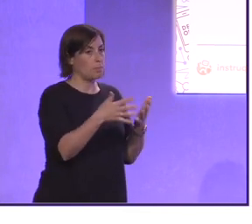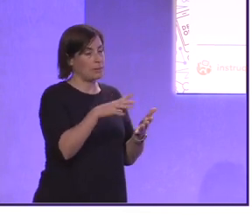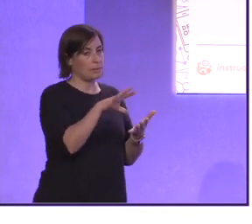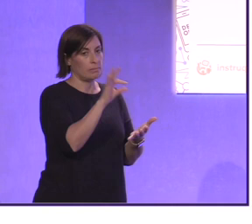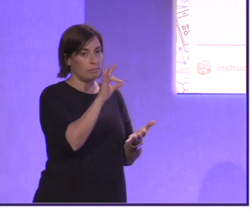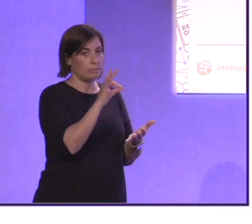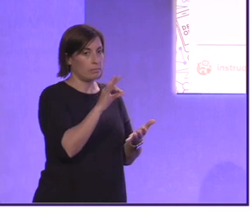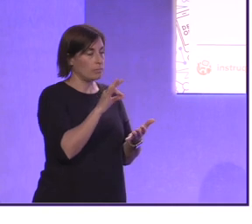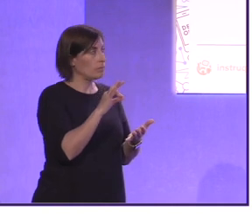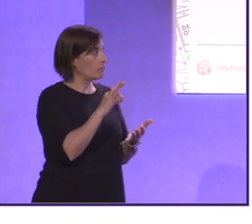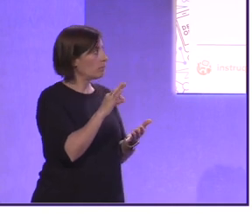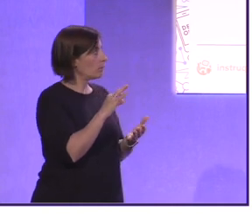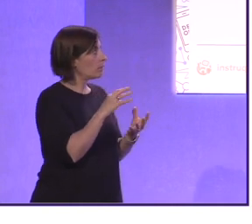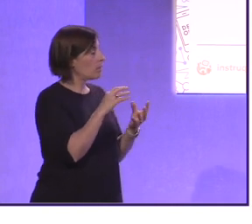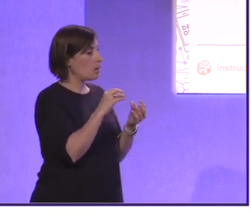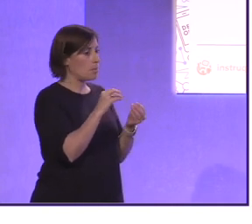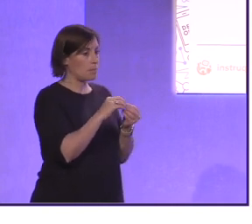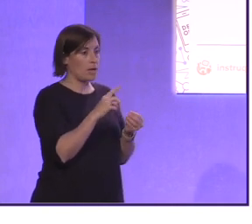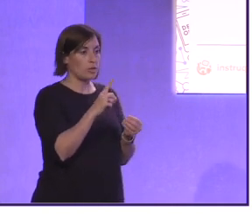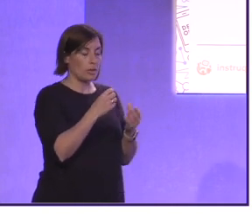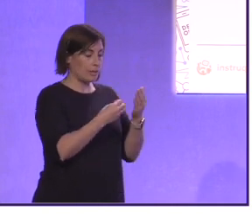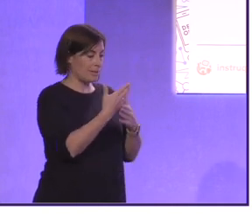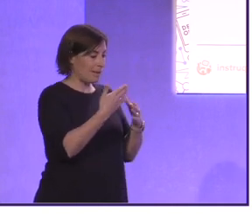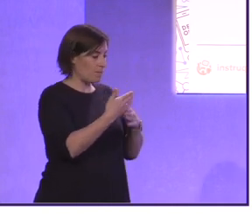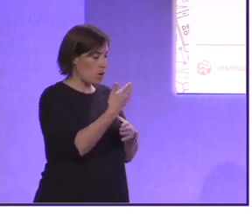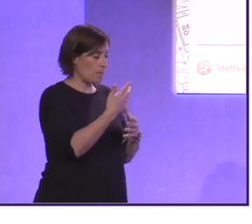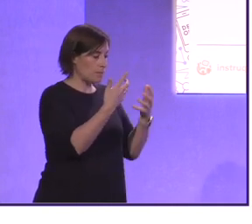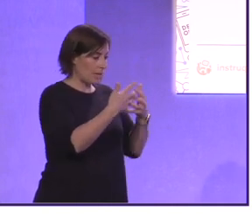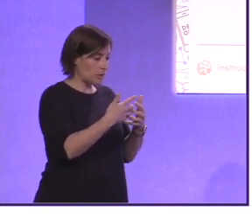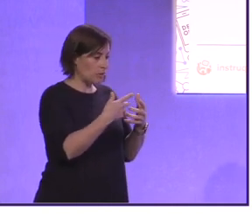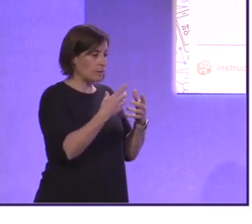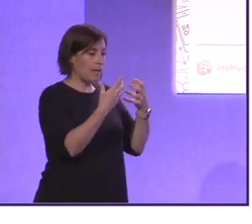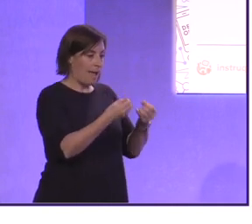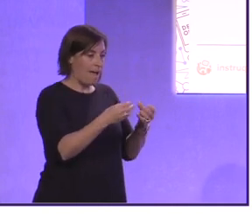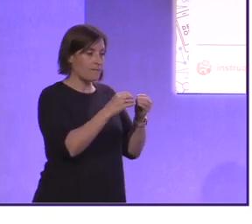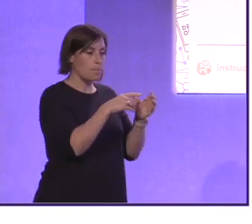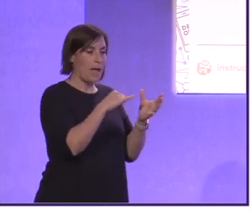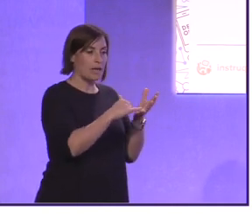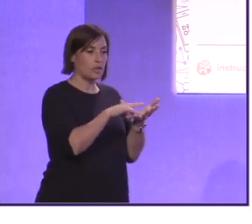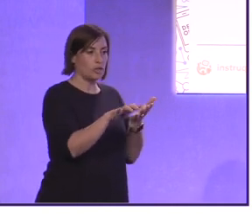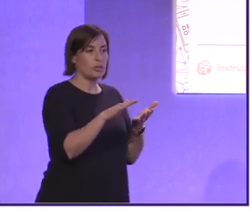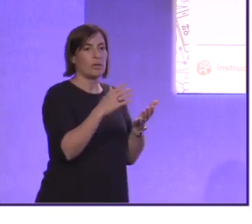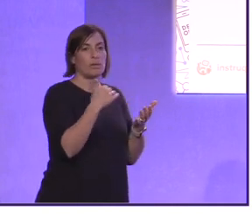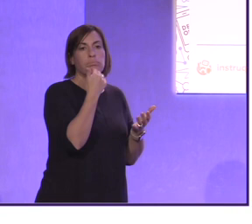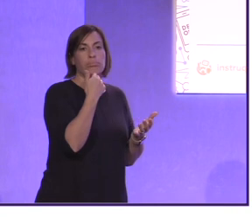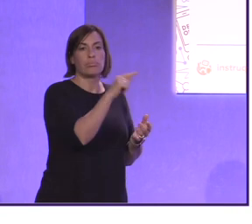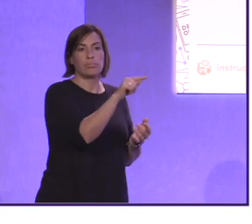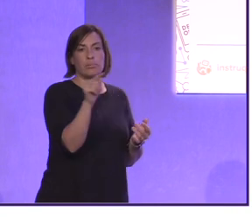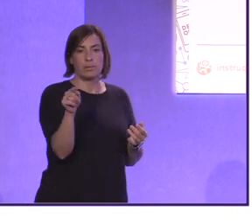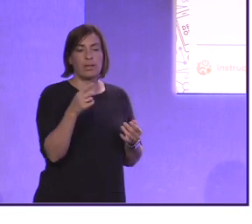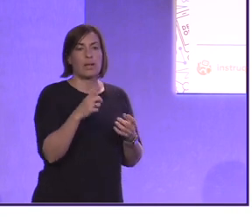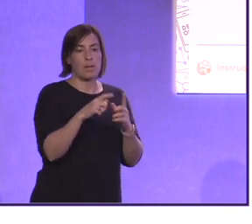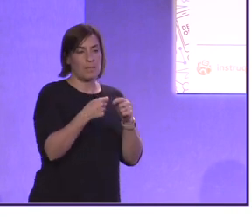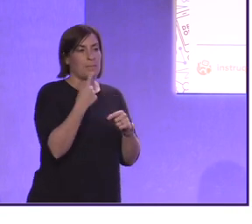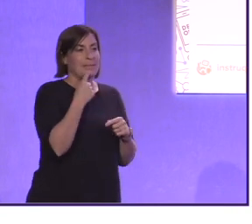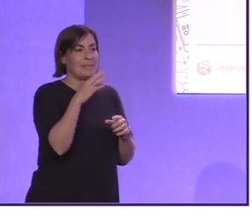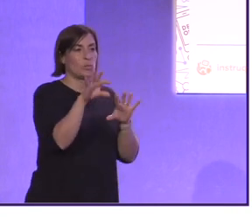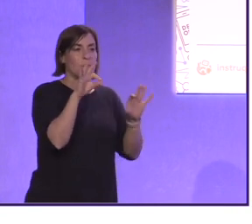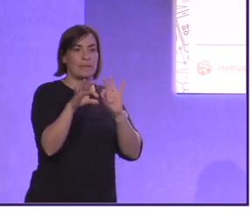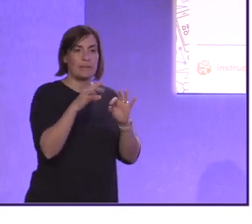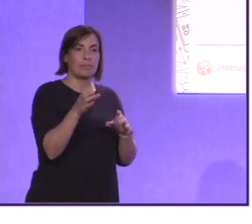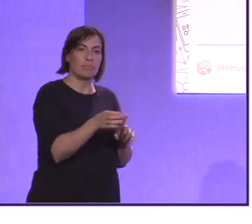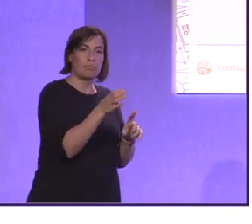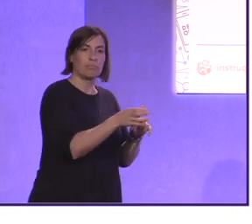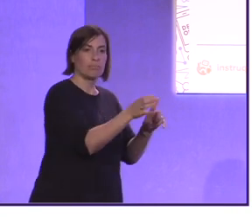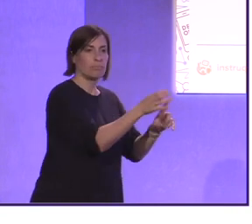for us to find talented DevOps engineers with skills in Bash. What we found, however, was that although